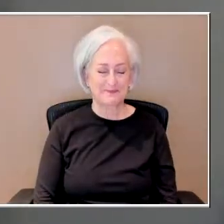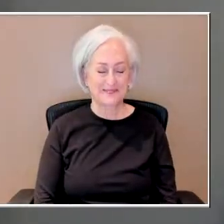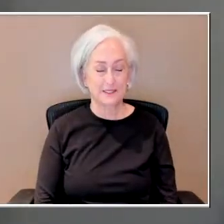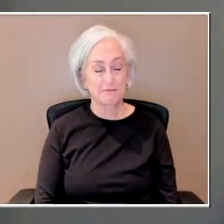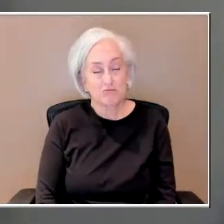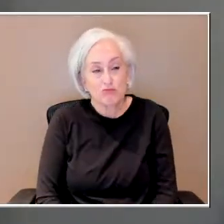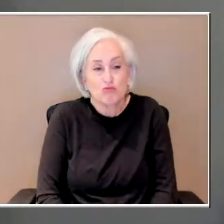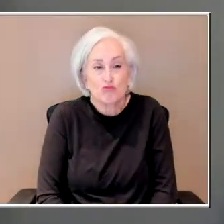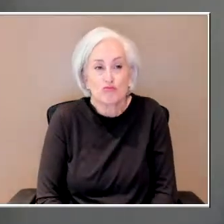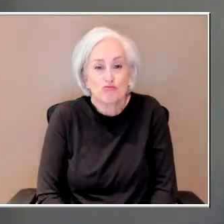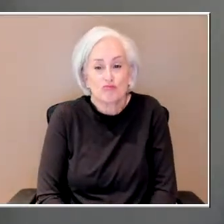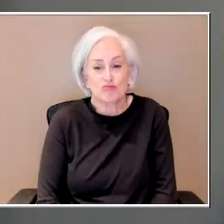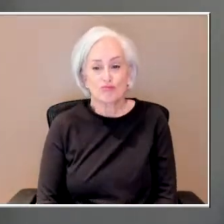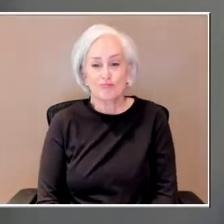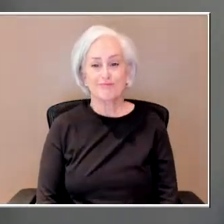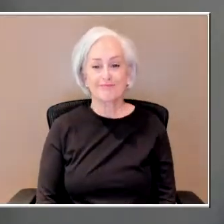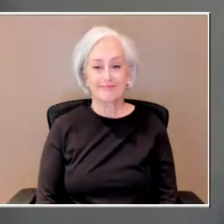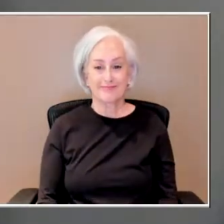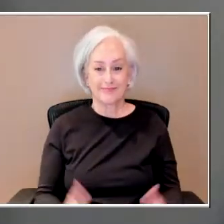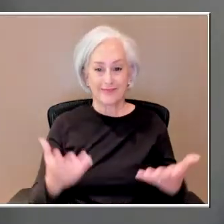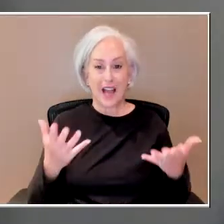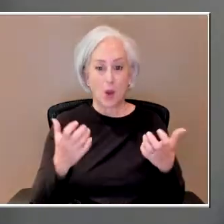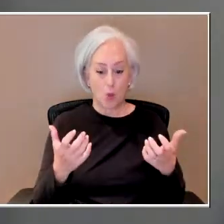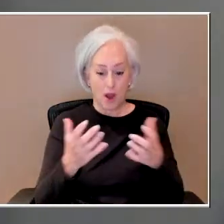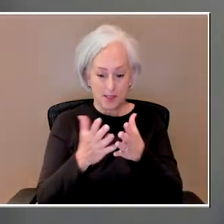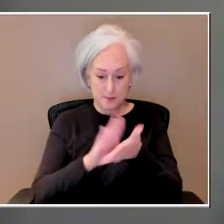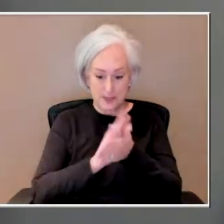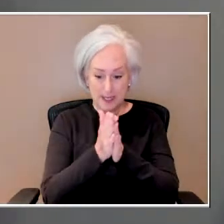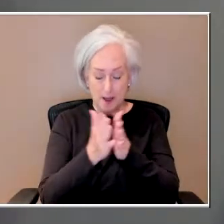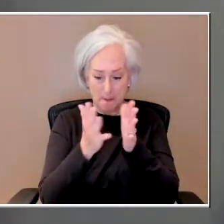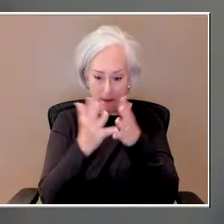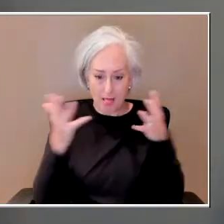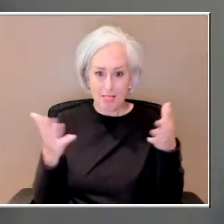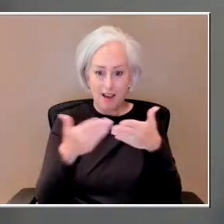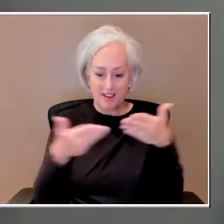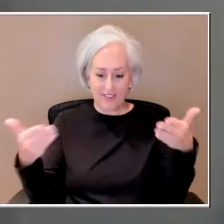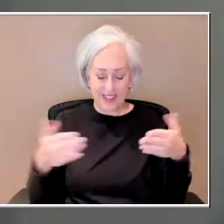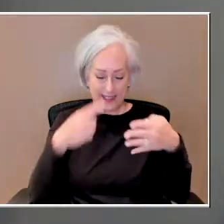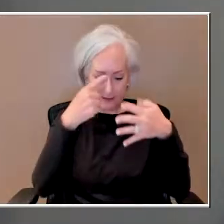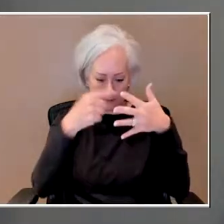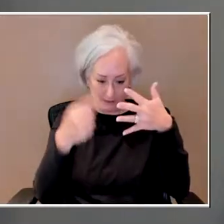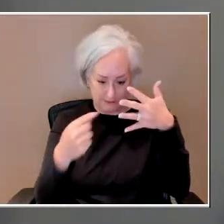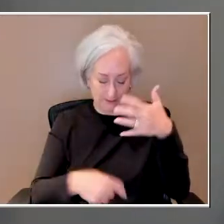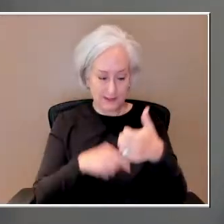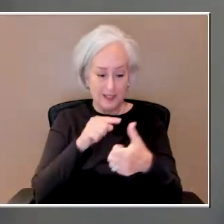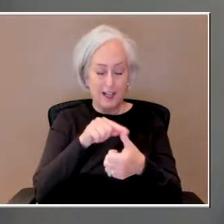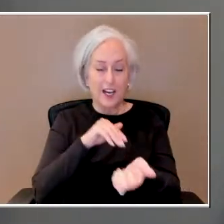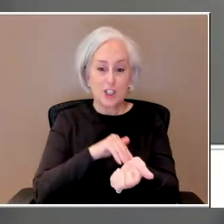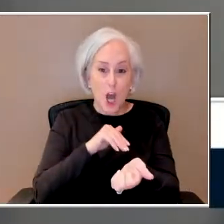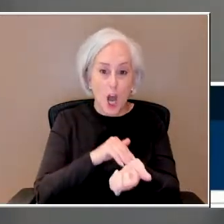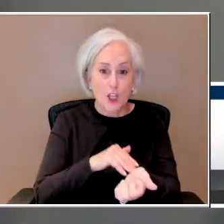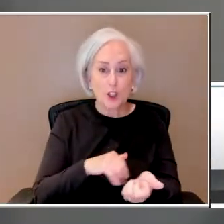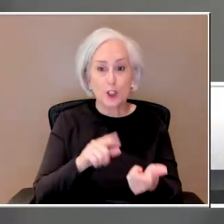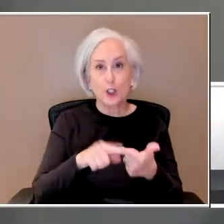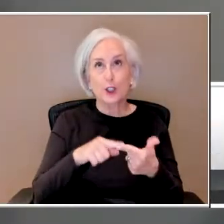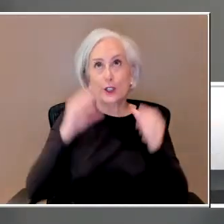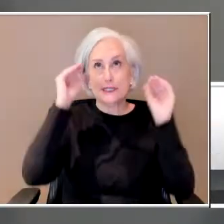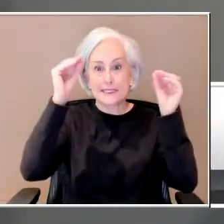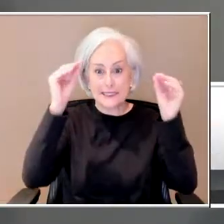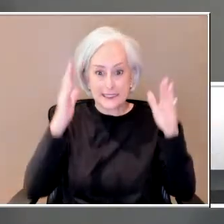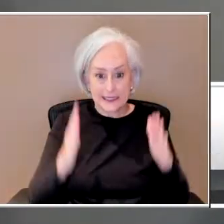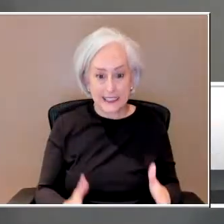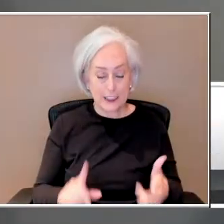Well, I want to be a lot of things. A doctor, a teacher, a